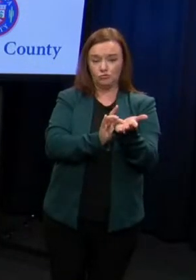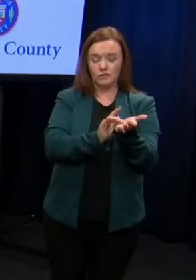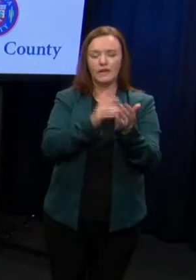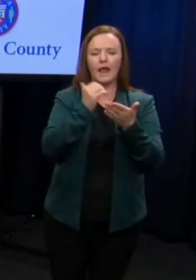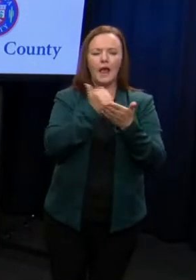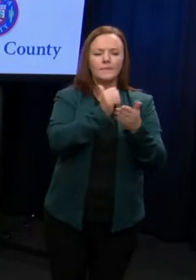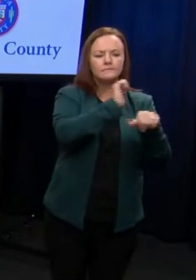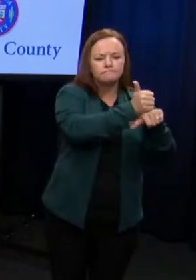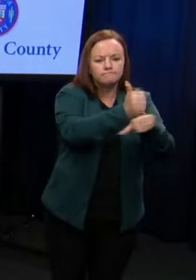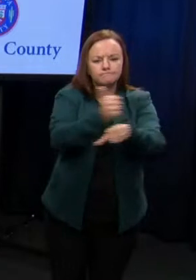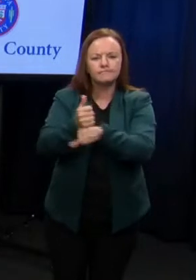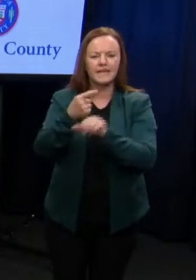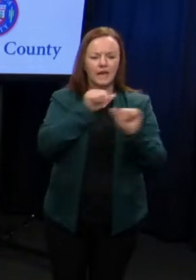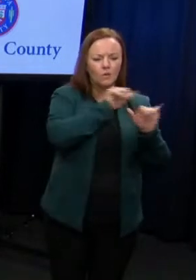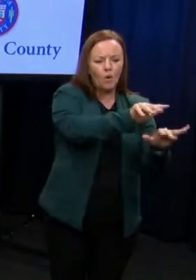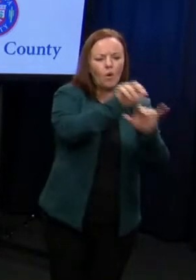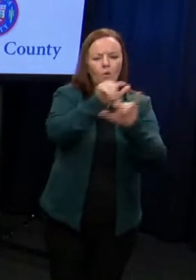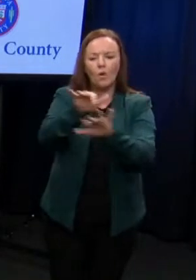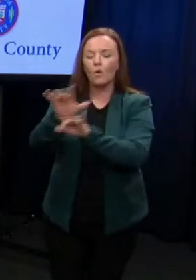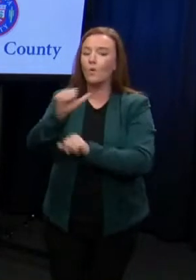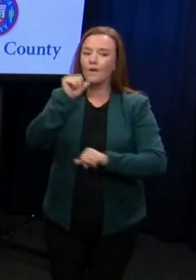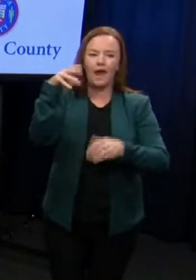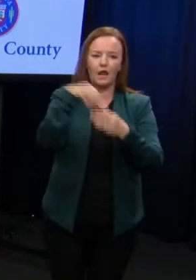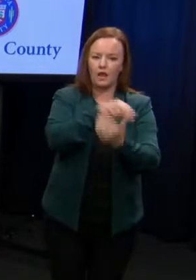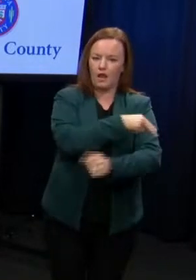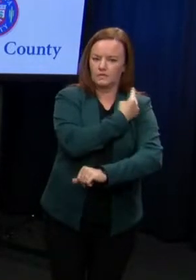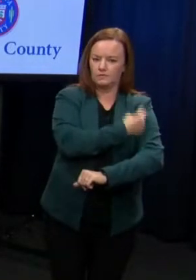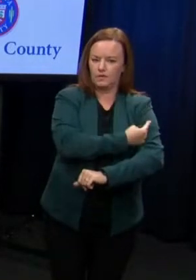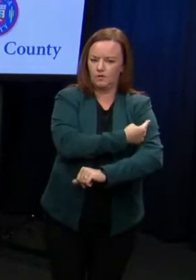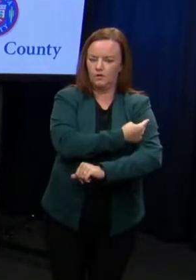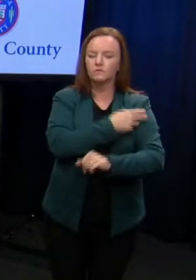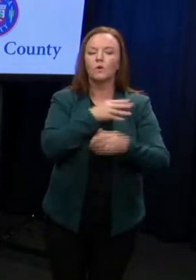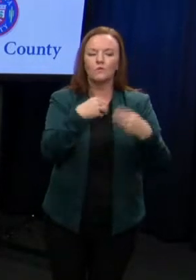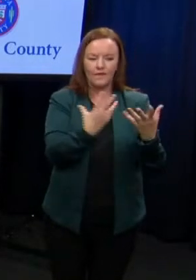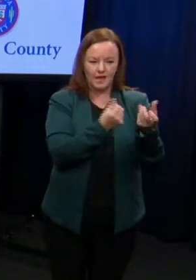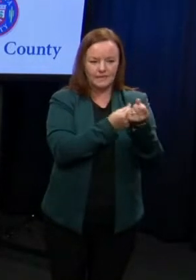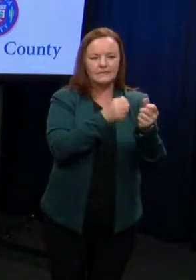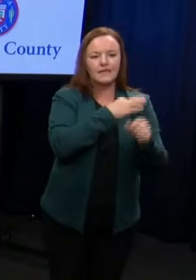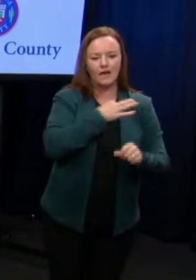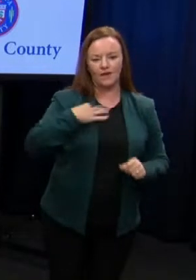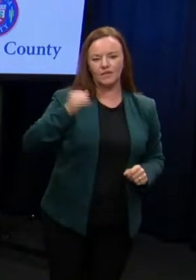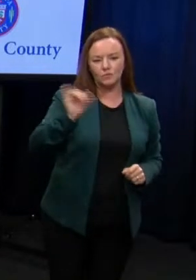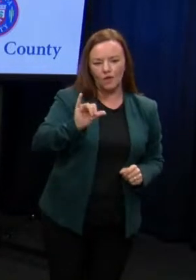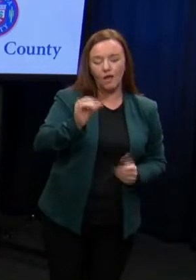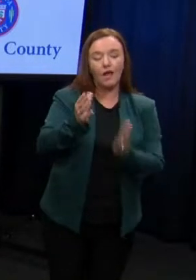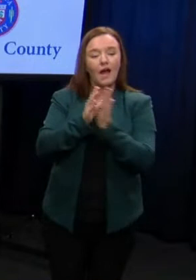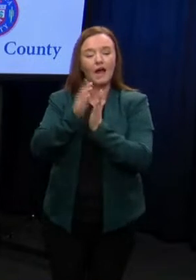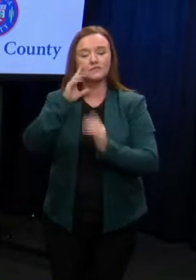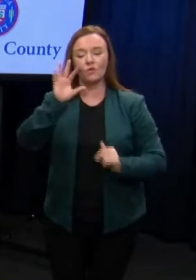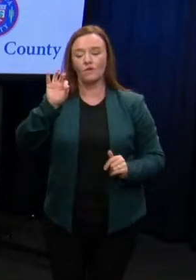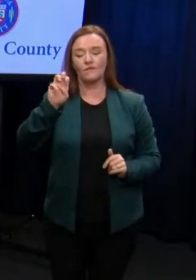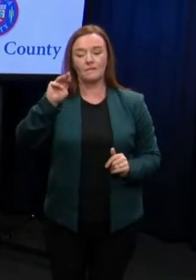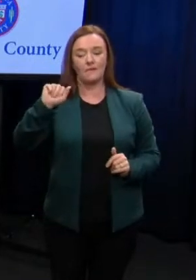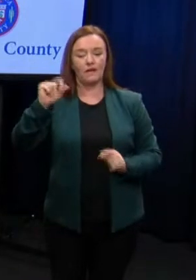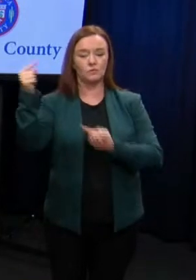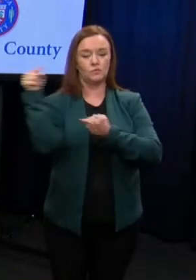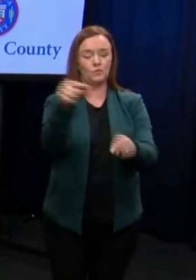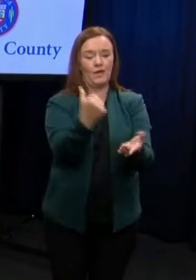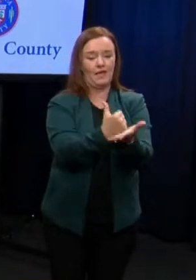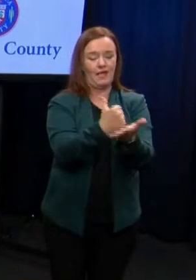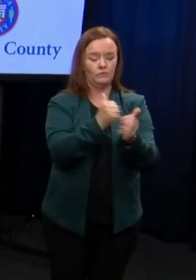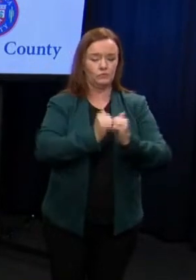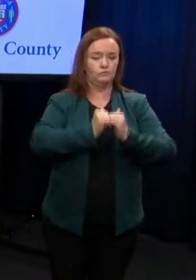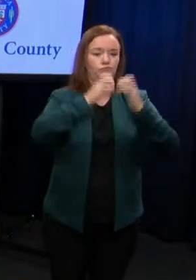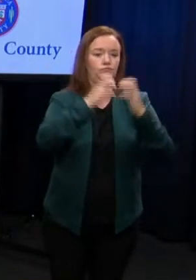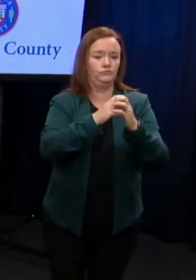them, we're providing staff for those. We've also requested FEMA support to help staff those sites, and those should be opening soon.